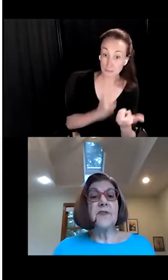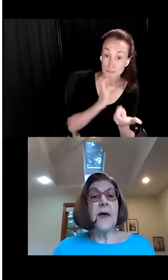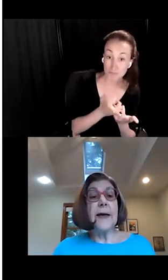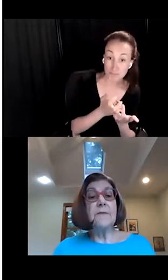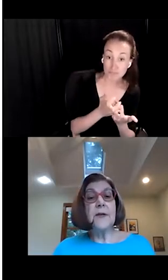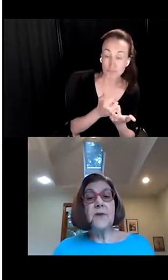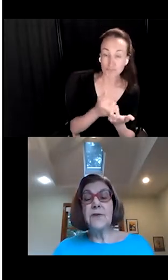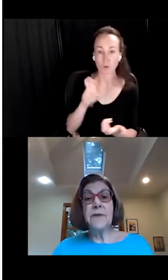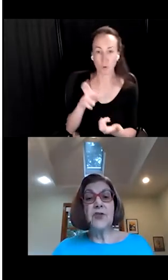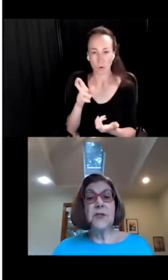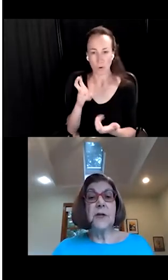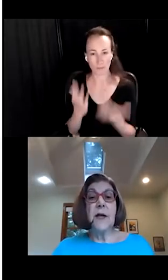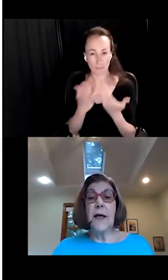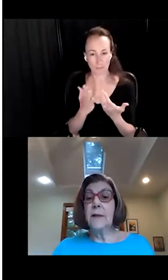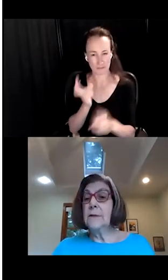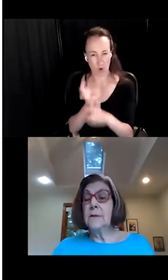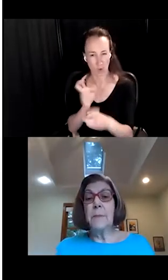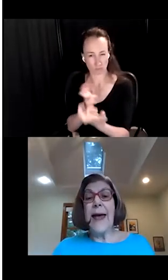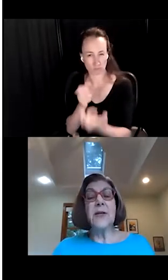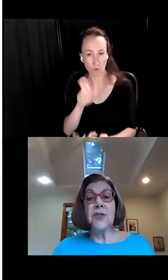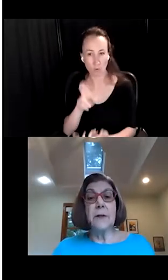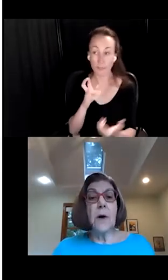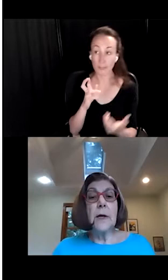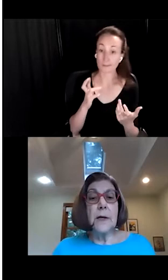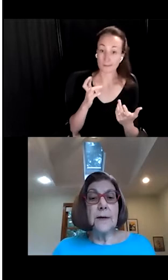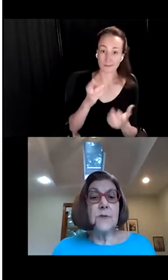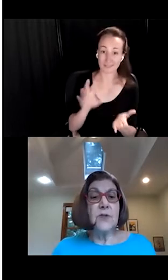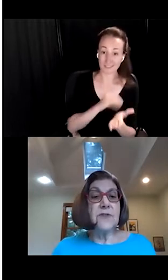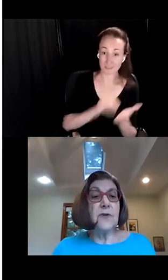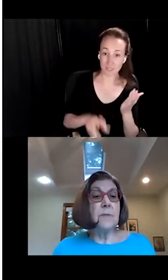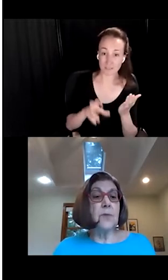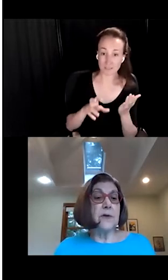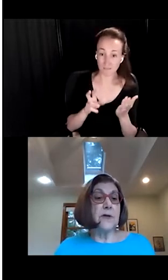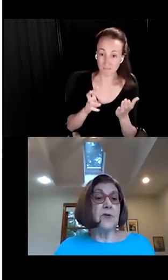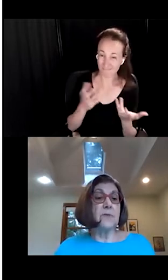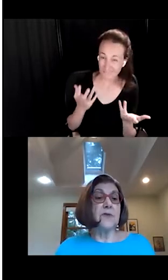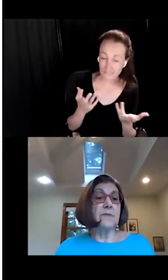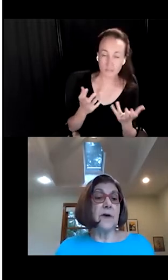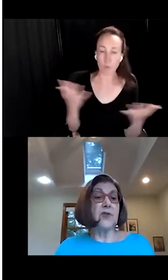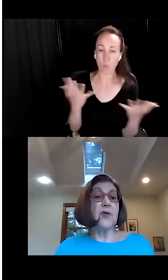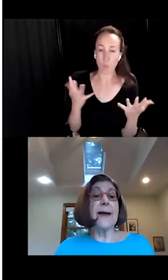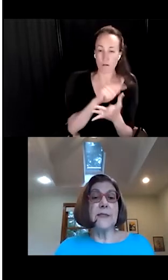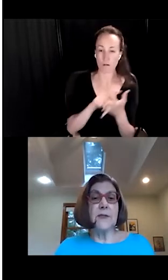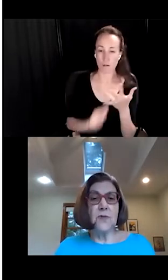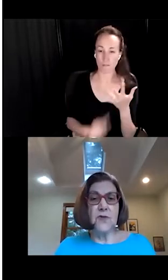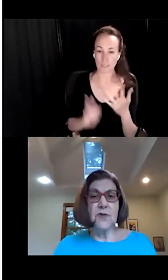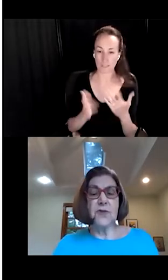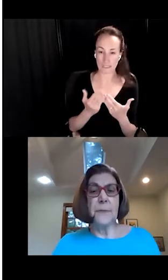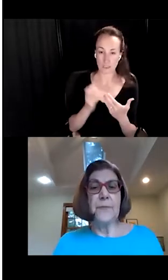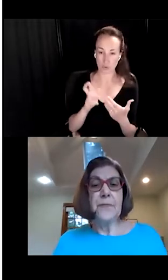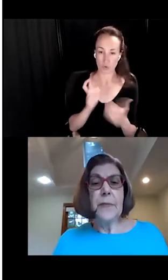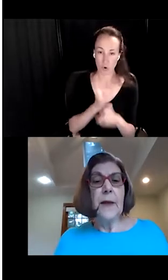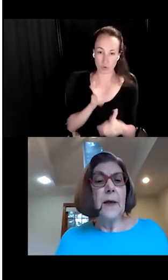of the design of the intervention, and the packaging, the marketing, which is very important in terms of attracting